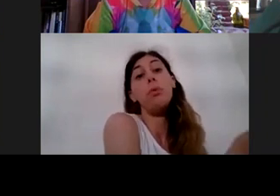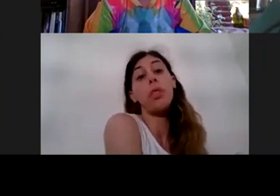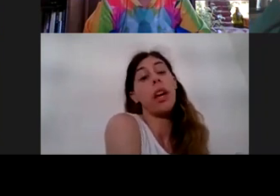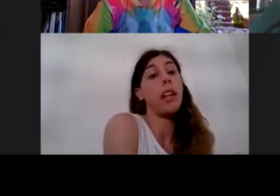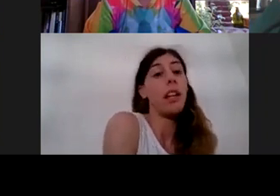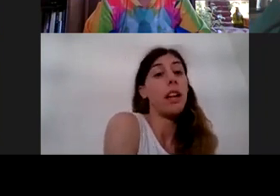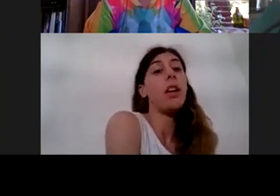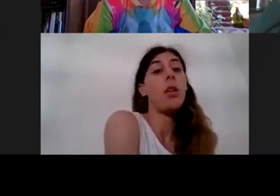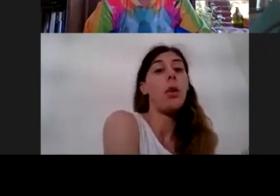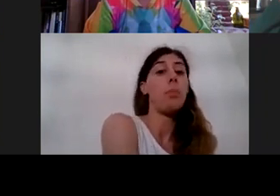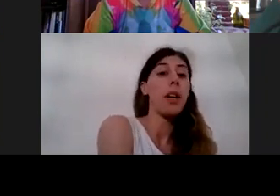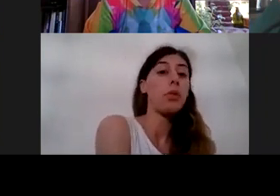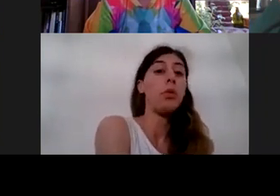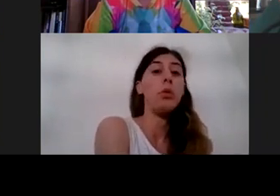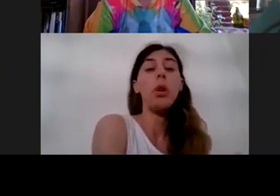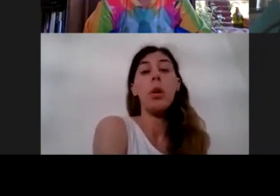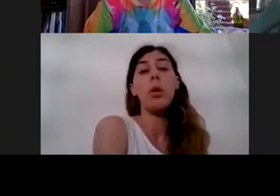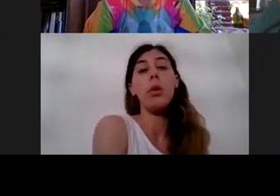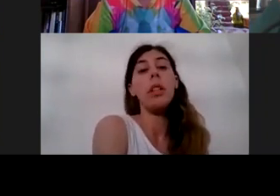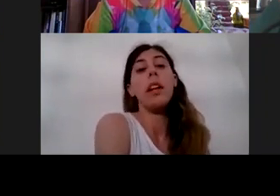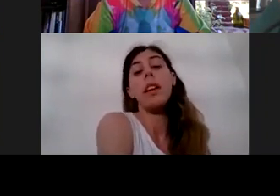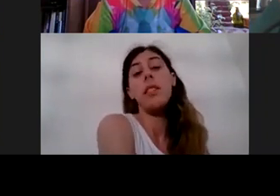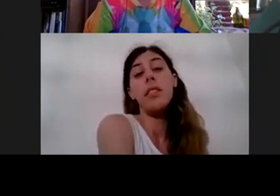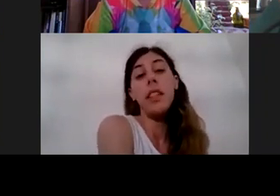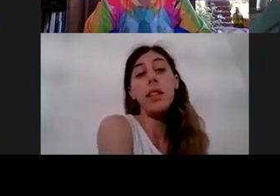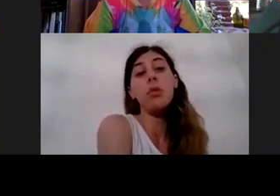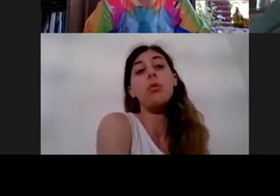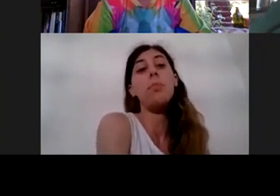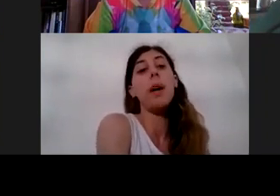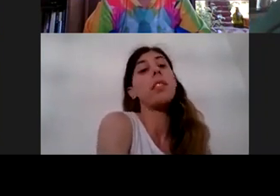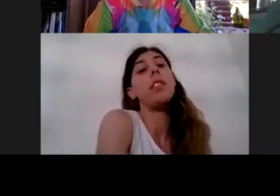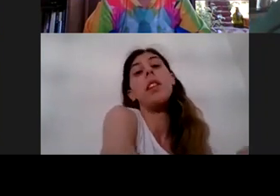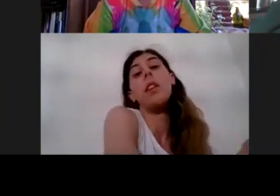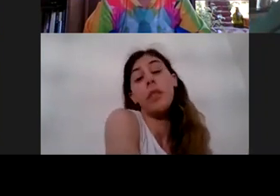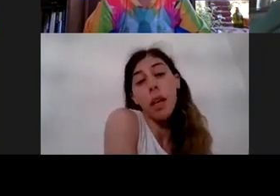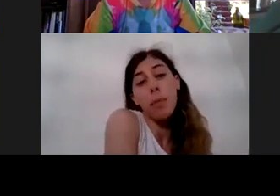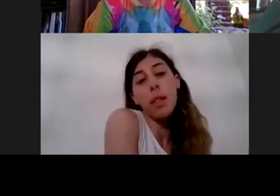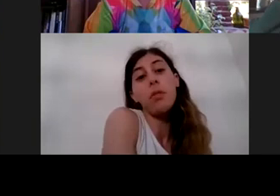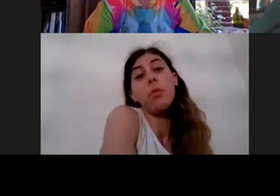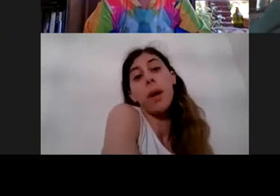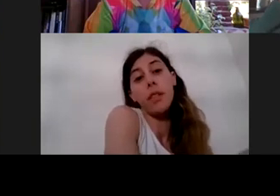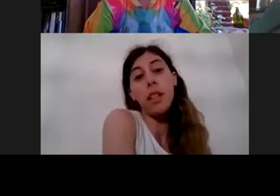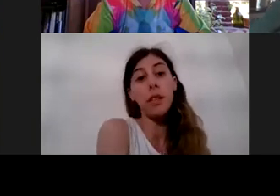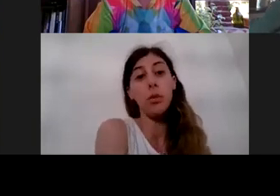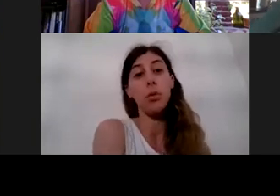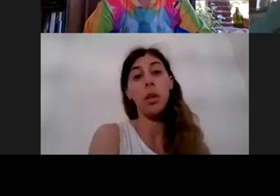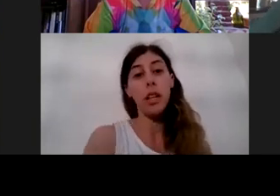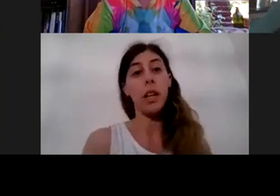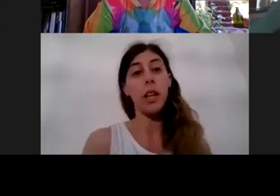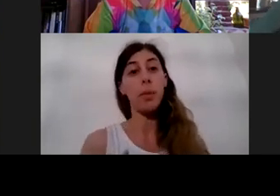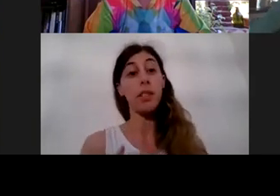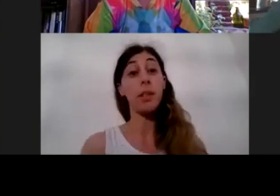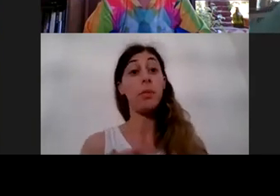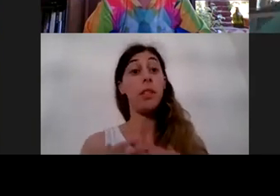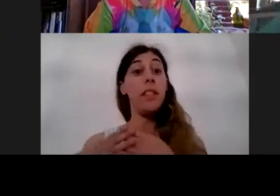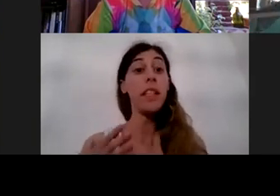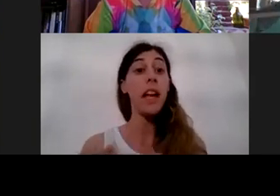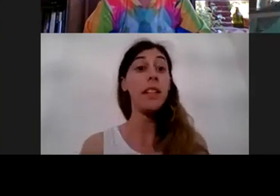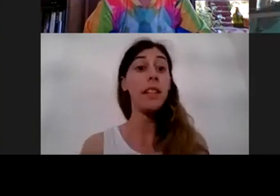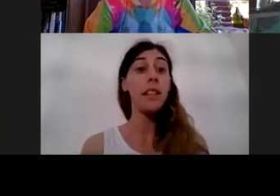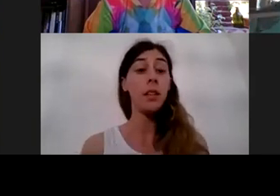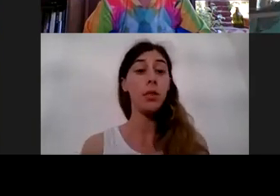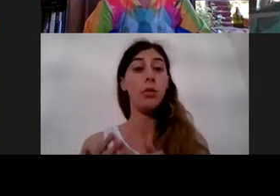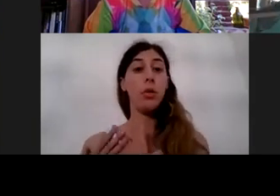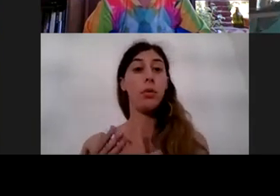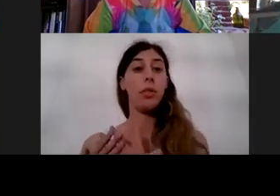we should not ask more of a population, for example, because they are minors. Of course, they cannot